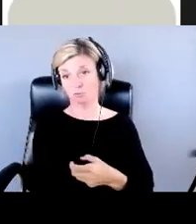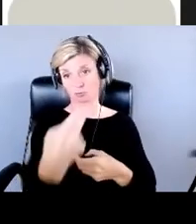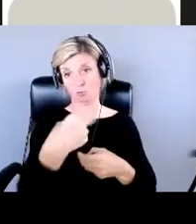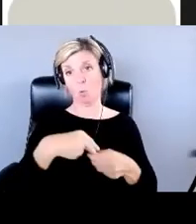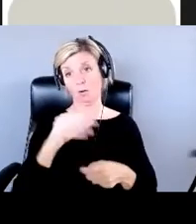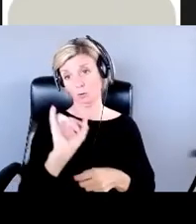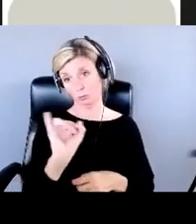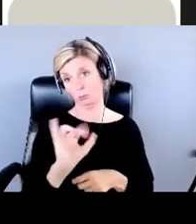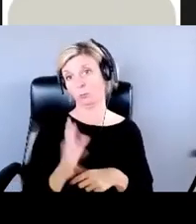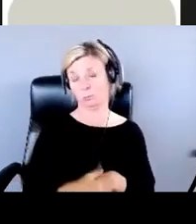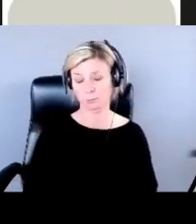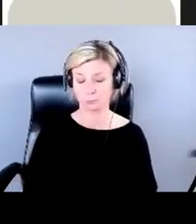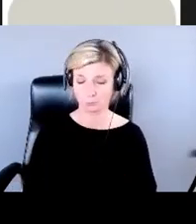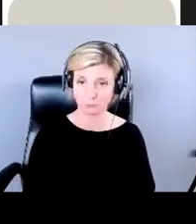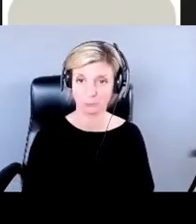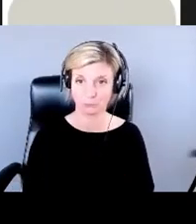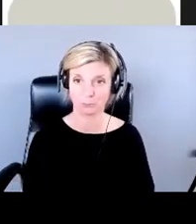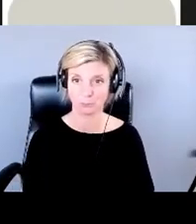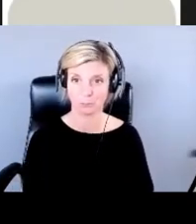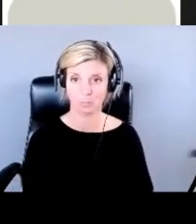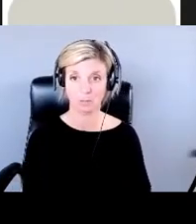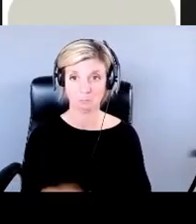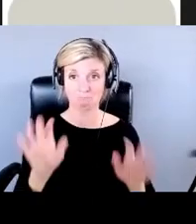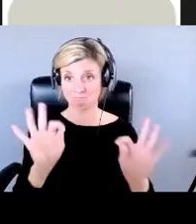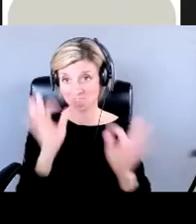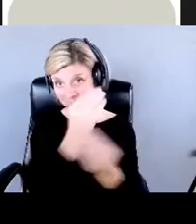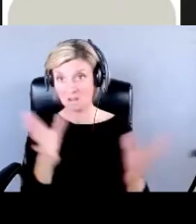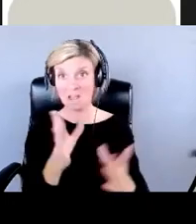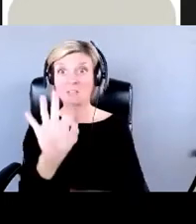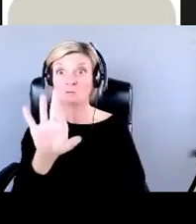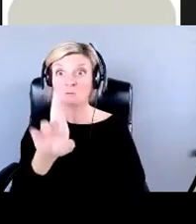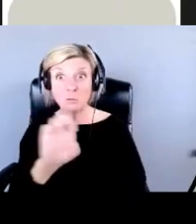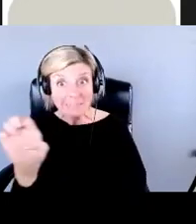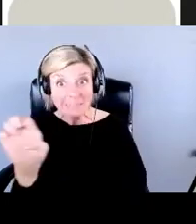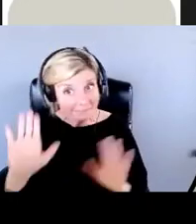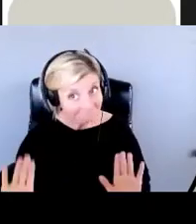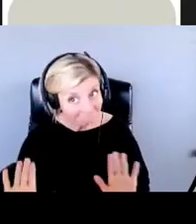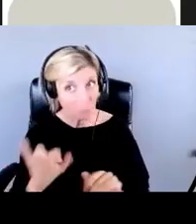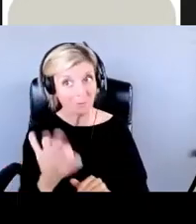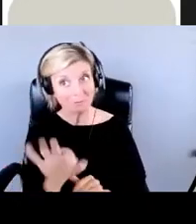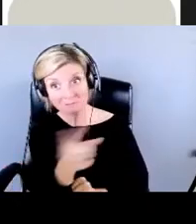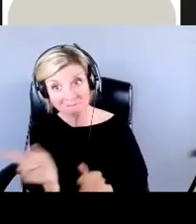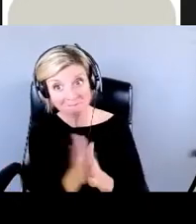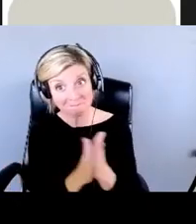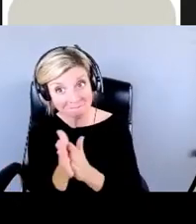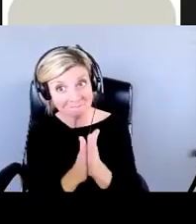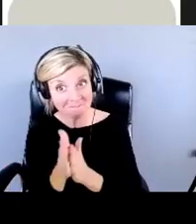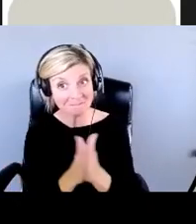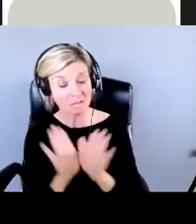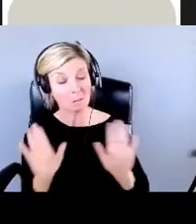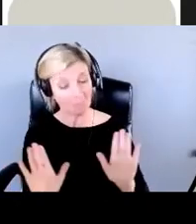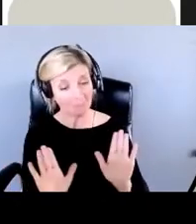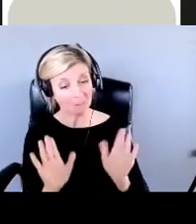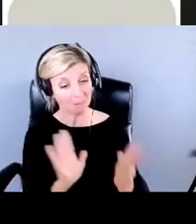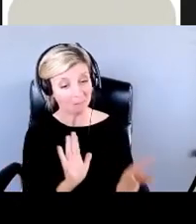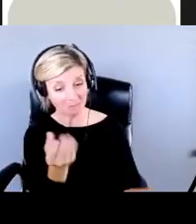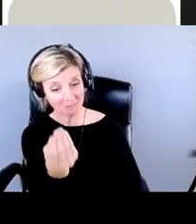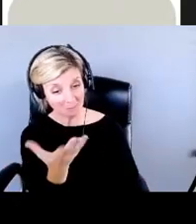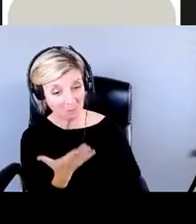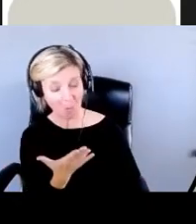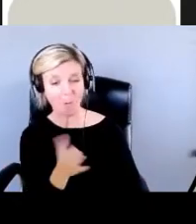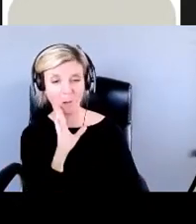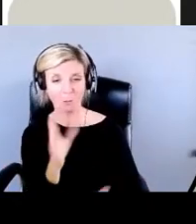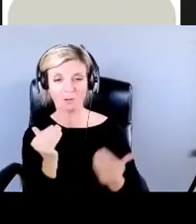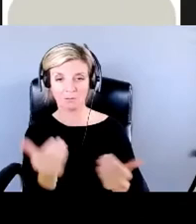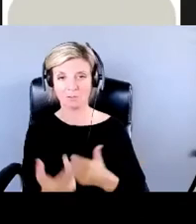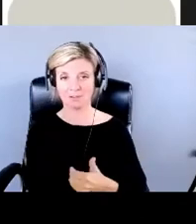you'll find out the Zoom links. So that's free for anybody. So that's all I'll say. Over to the next person. Thank you, Joan. And make